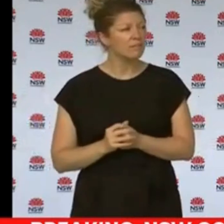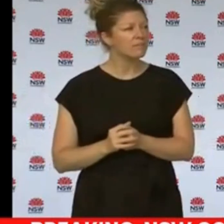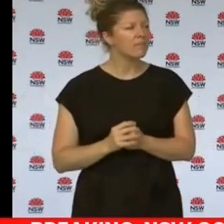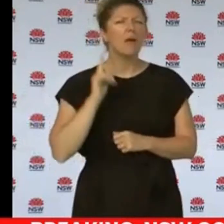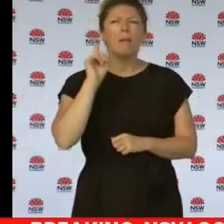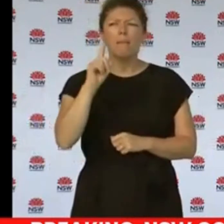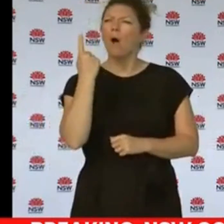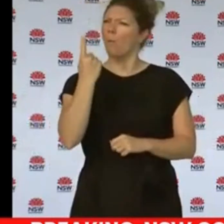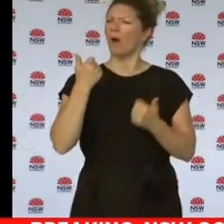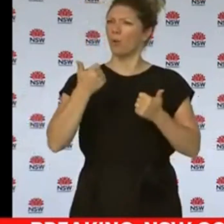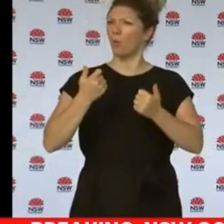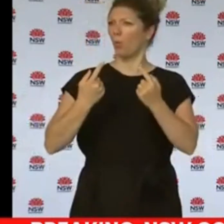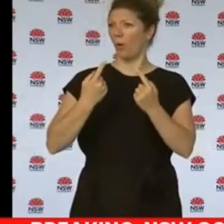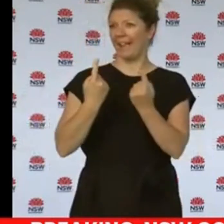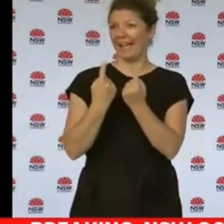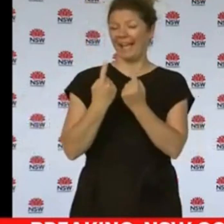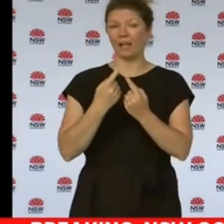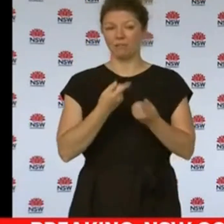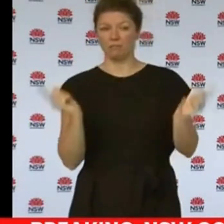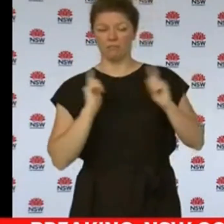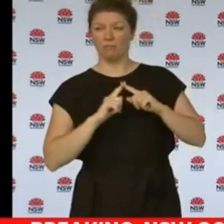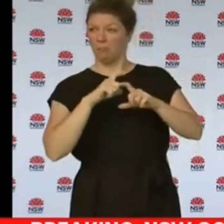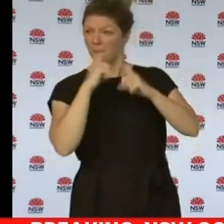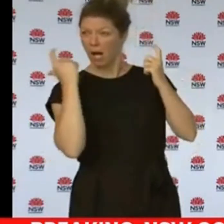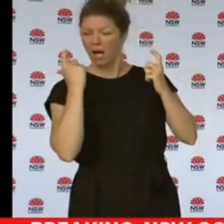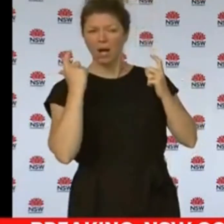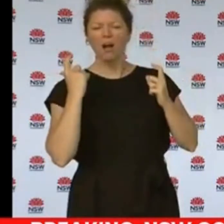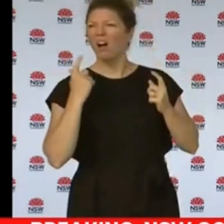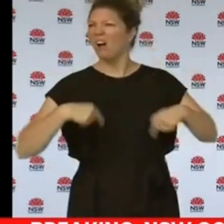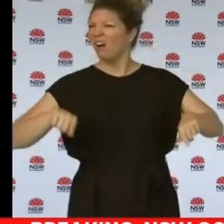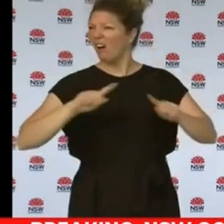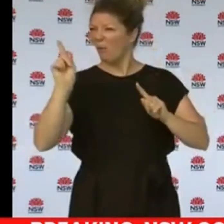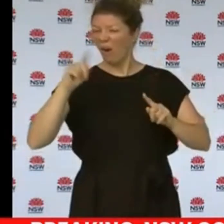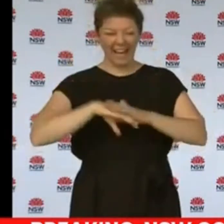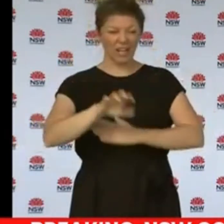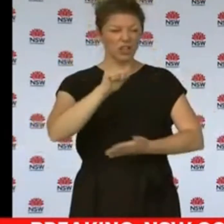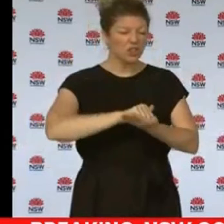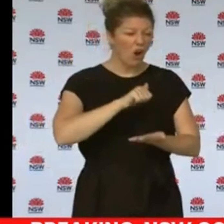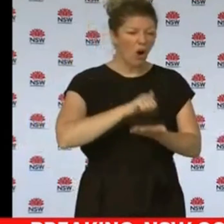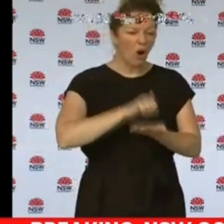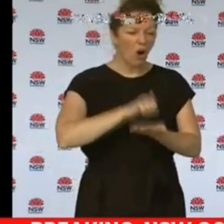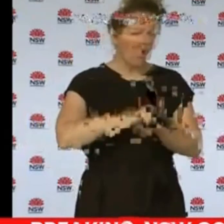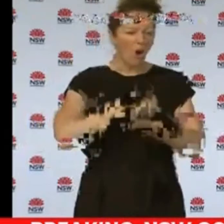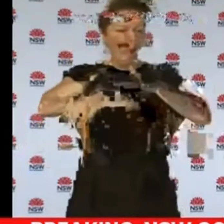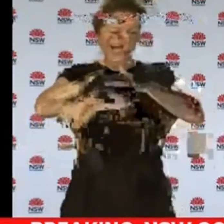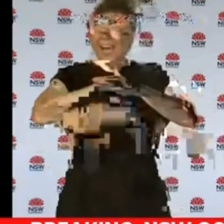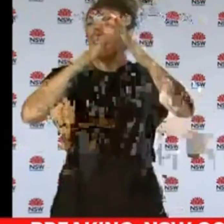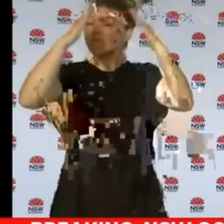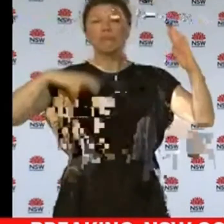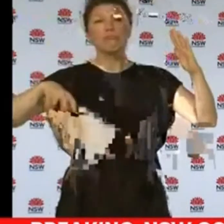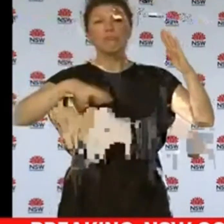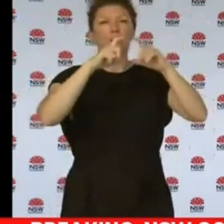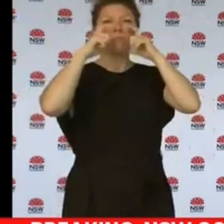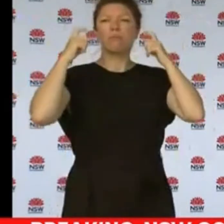of the positive things about mandatory masks indoors, it means that when people are in retail and other settings, it's another